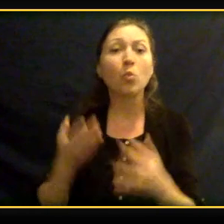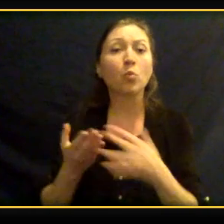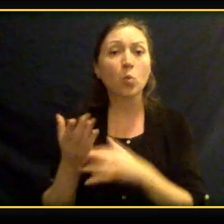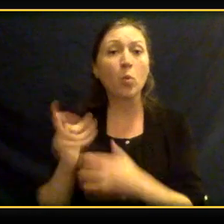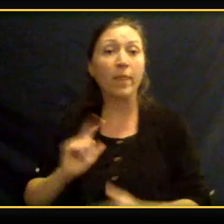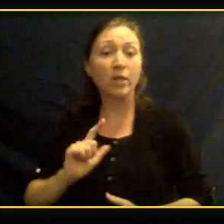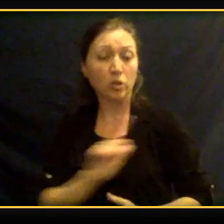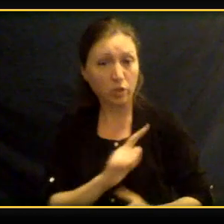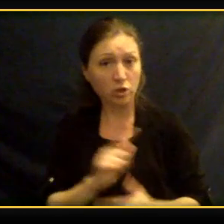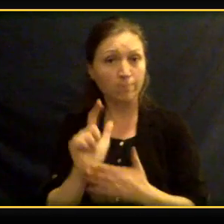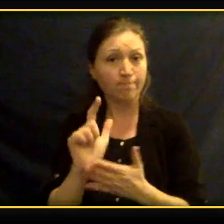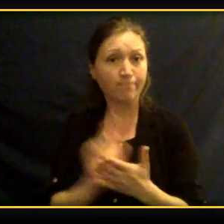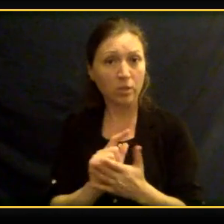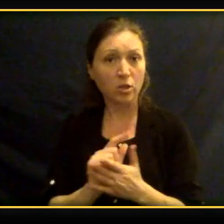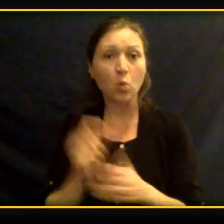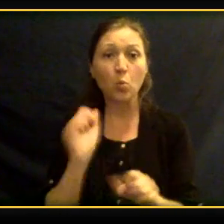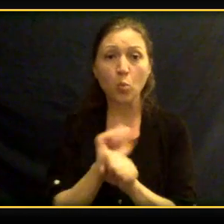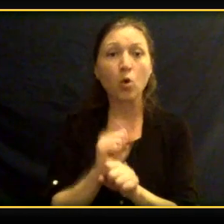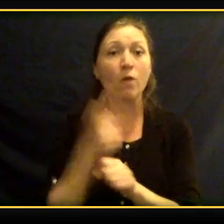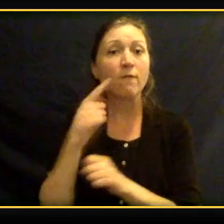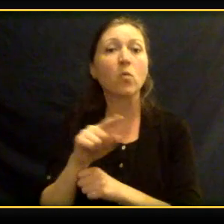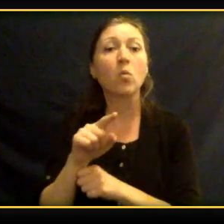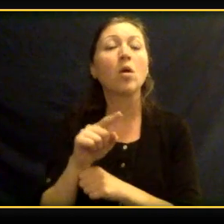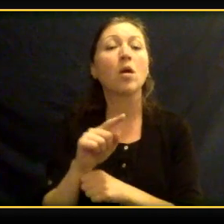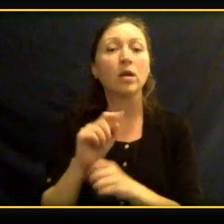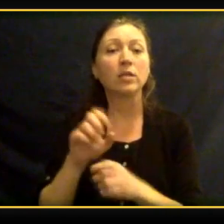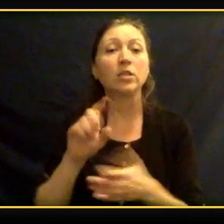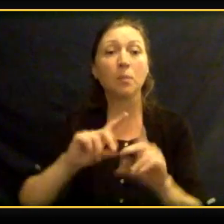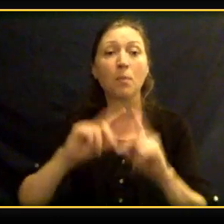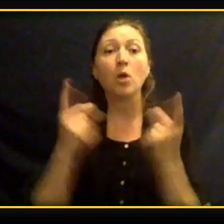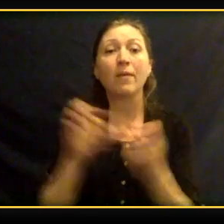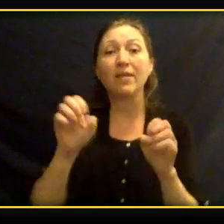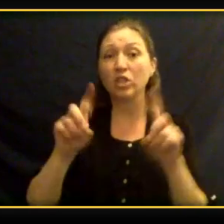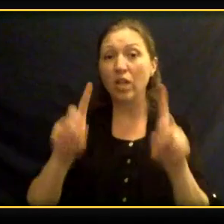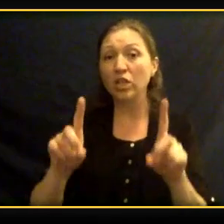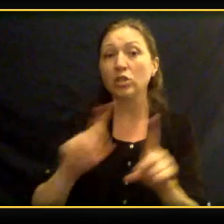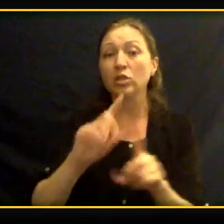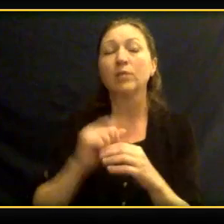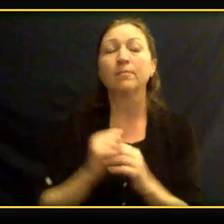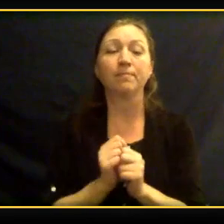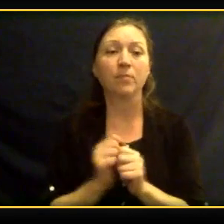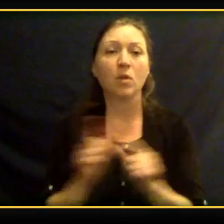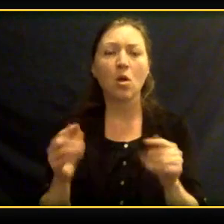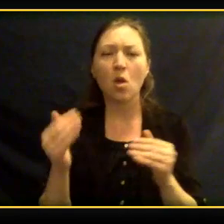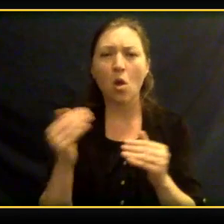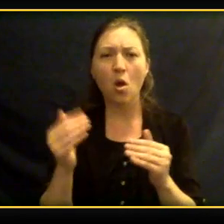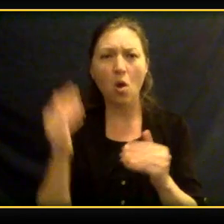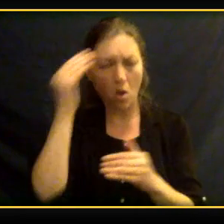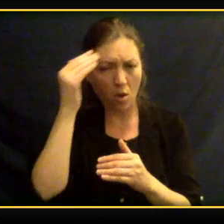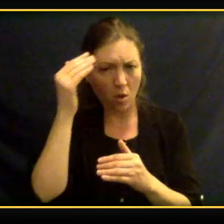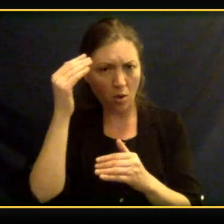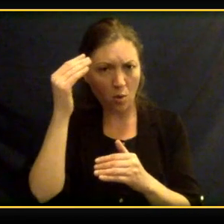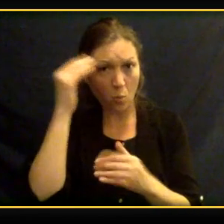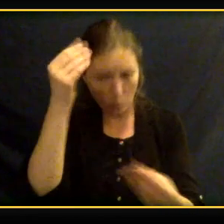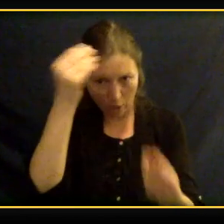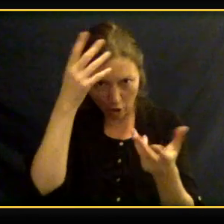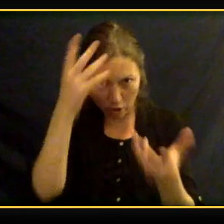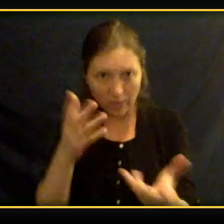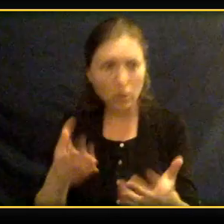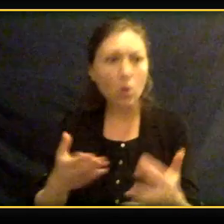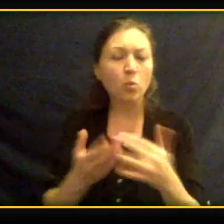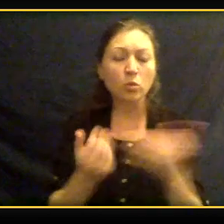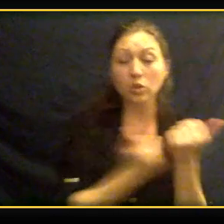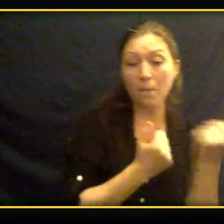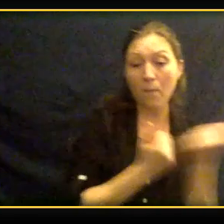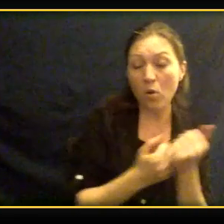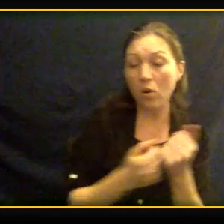in the Department of Education during the Clinton administration, or the raising of awareness and support through her many media appearances. It has